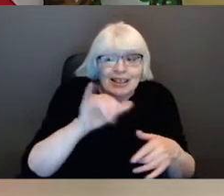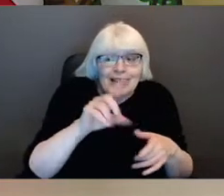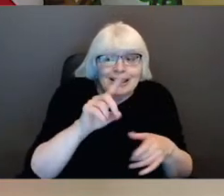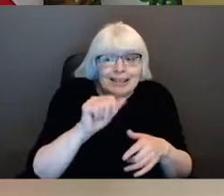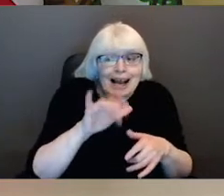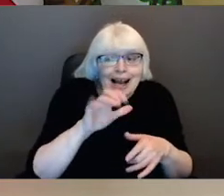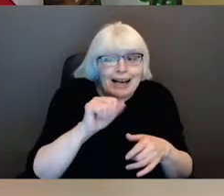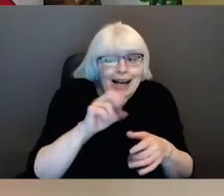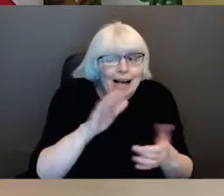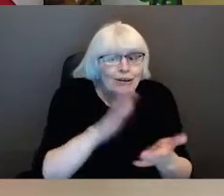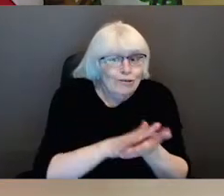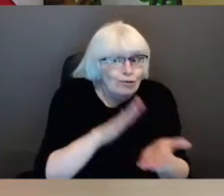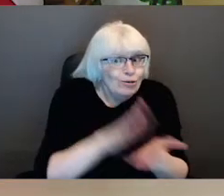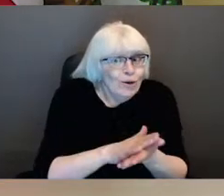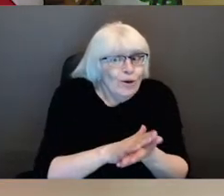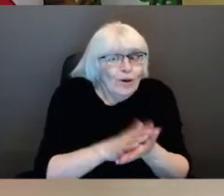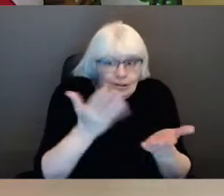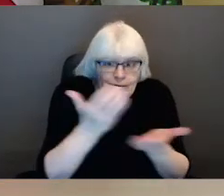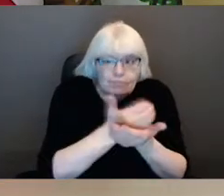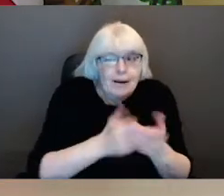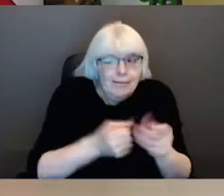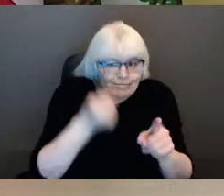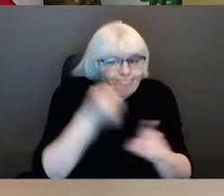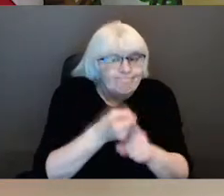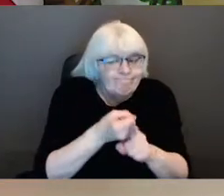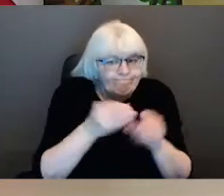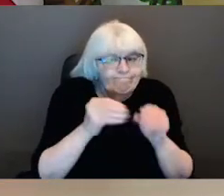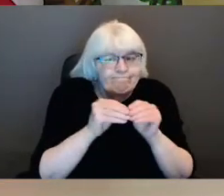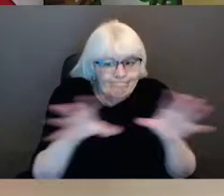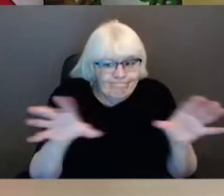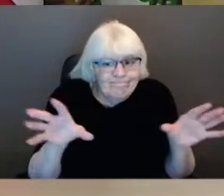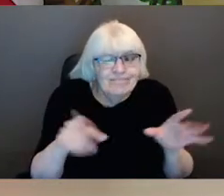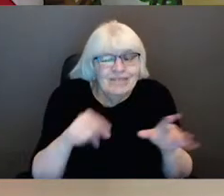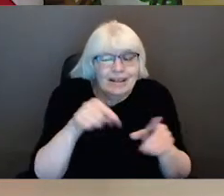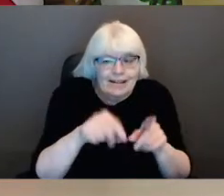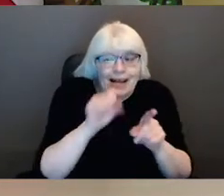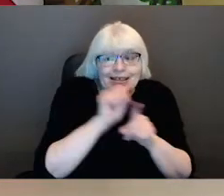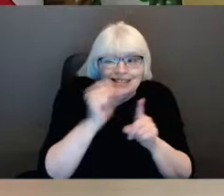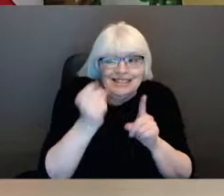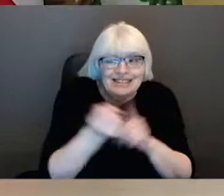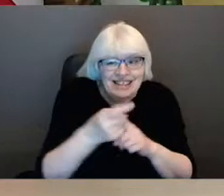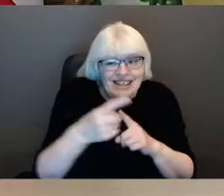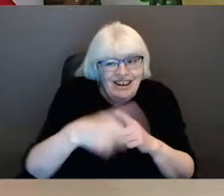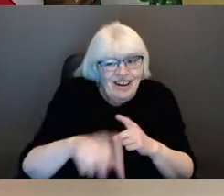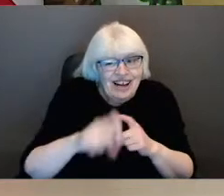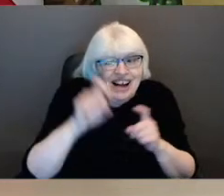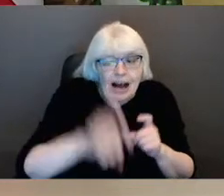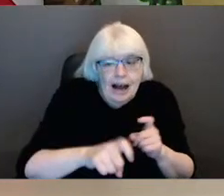cases or outbreaks, and they're making a lot of those decisions and informing us.